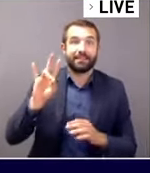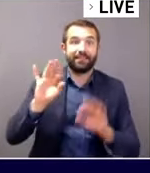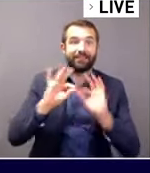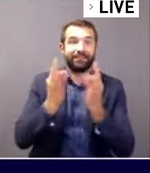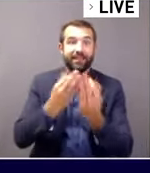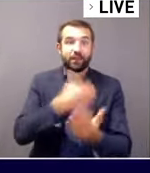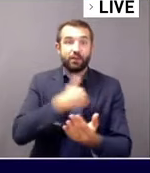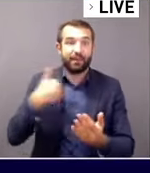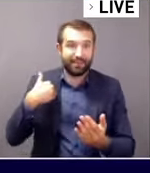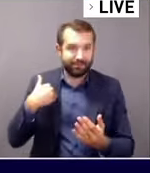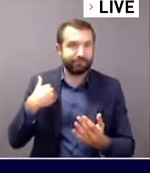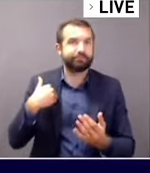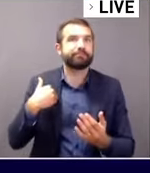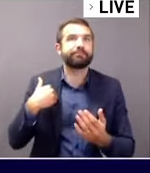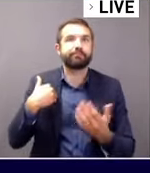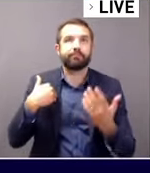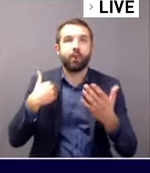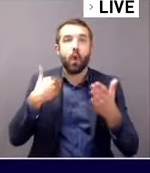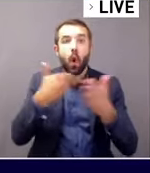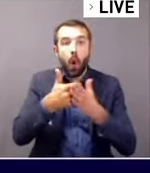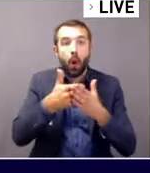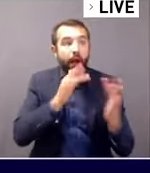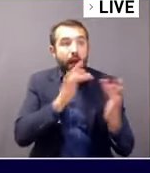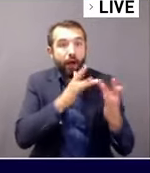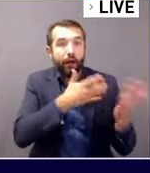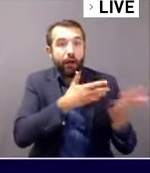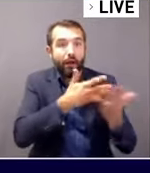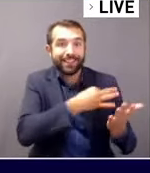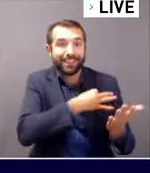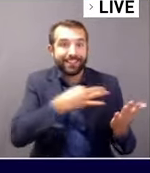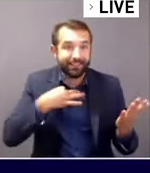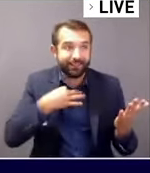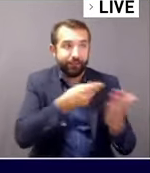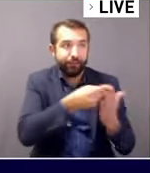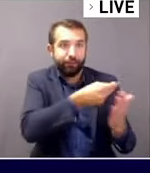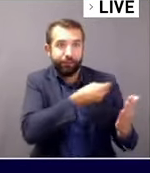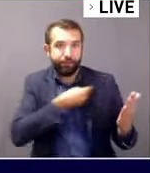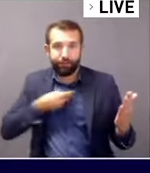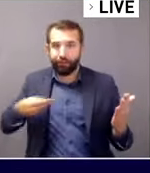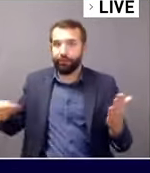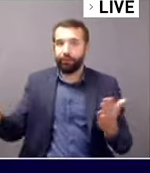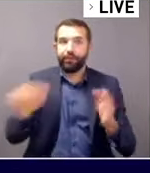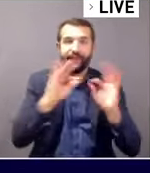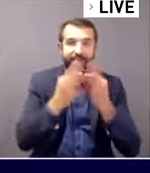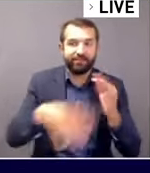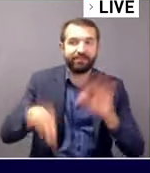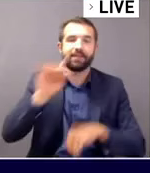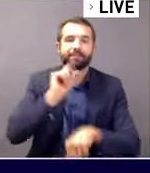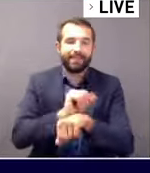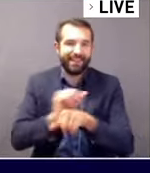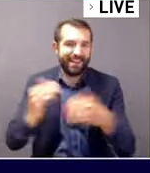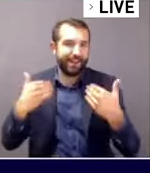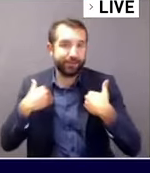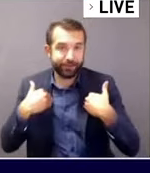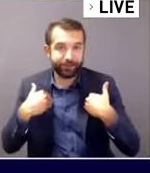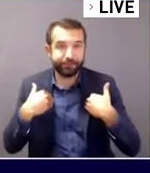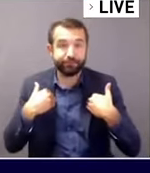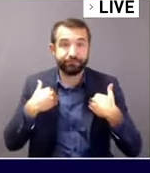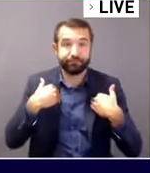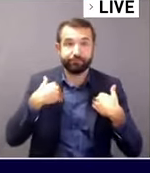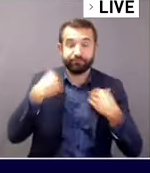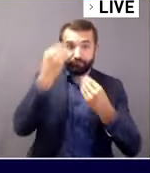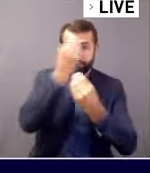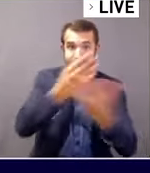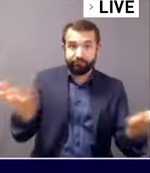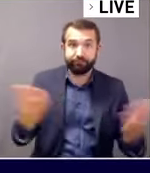seven family members who are close contacts of staff who have now tested positive. One note, there have also